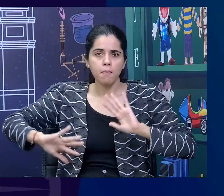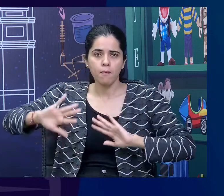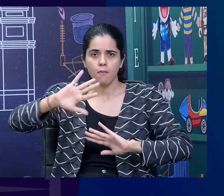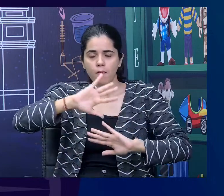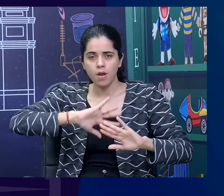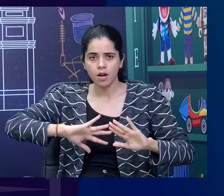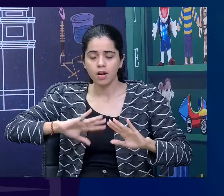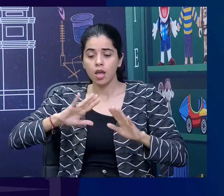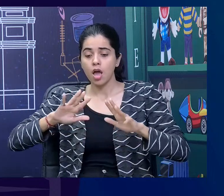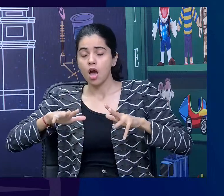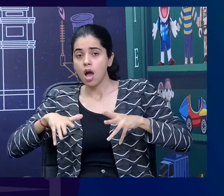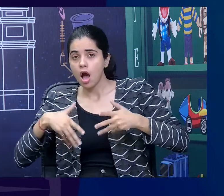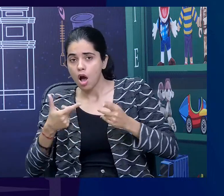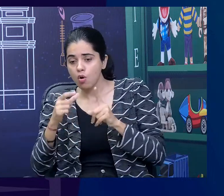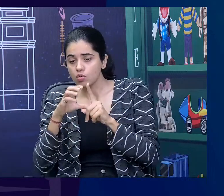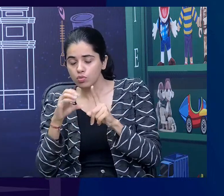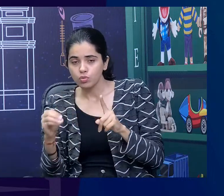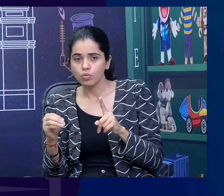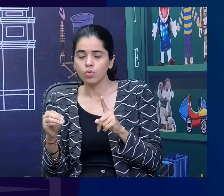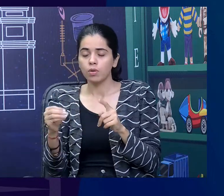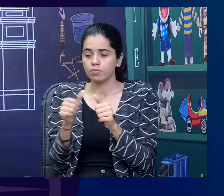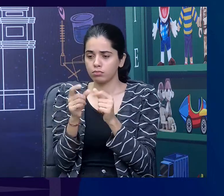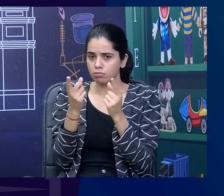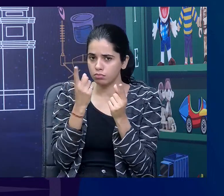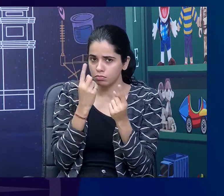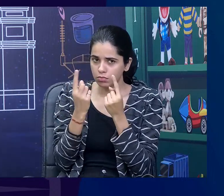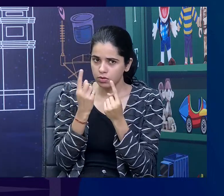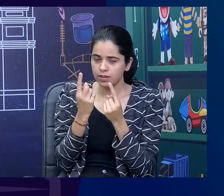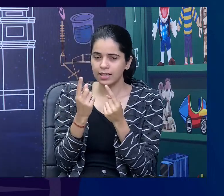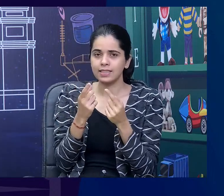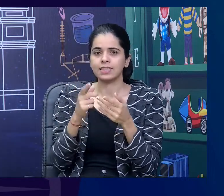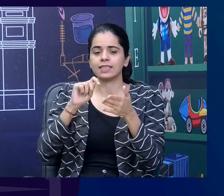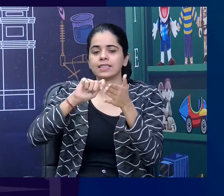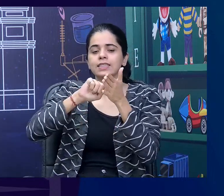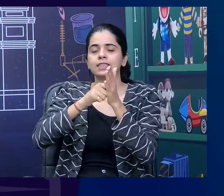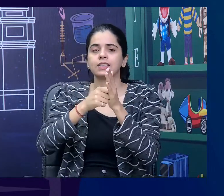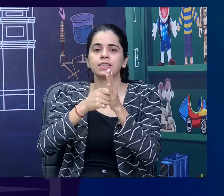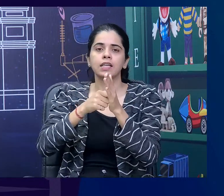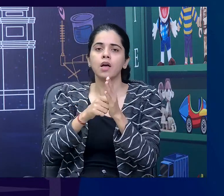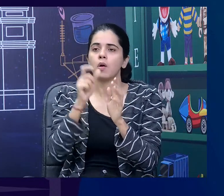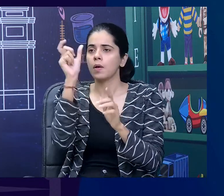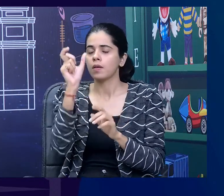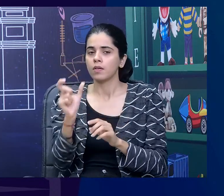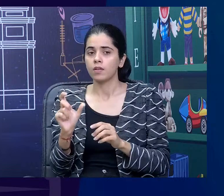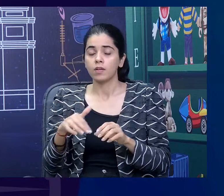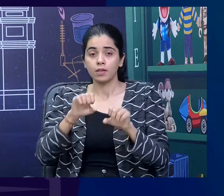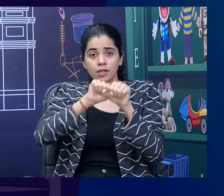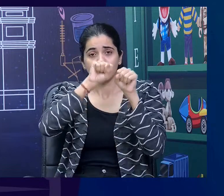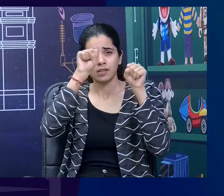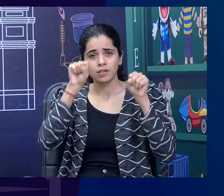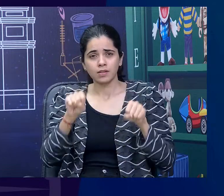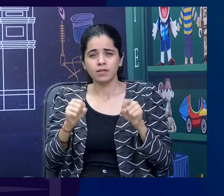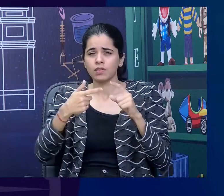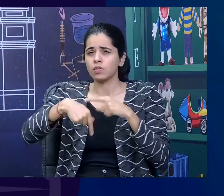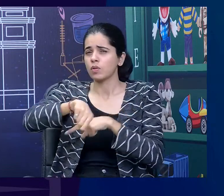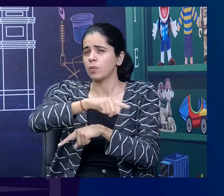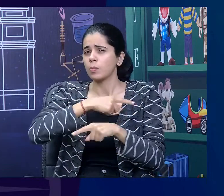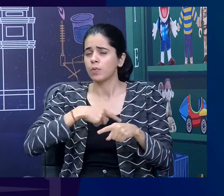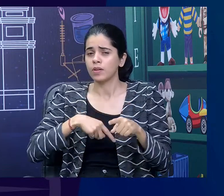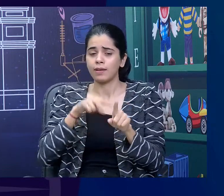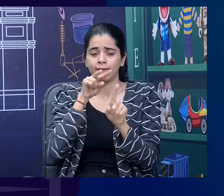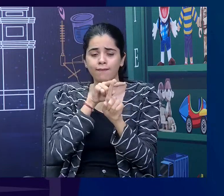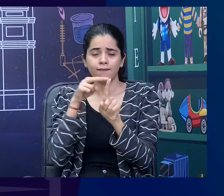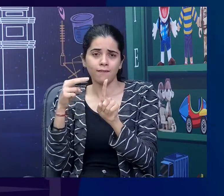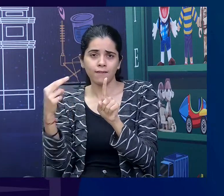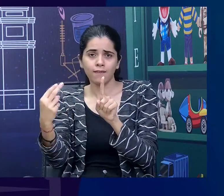conducting, and analyzing formative assessment. That's the key word. This systematic approach reveals unexpected insights